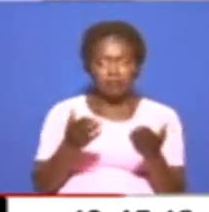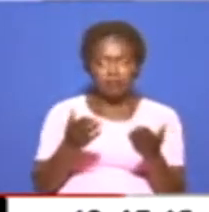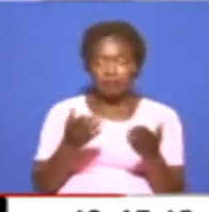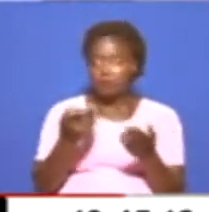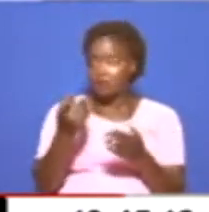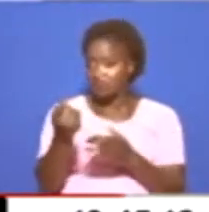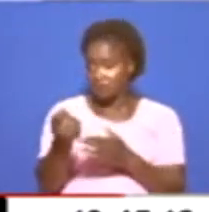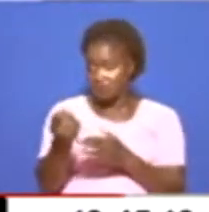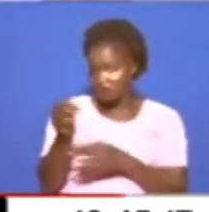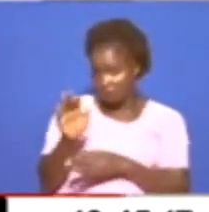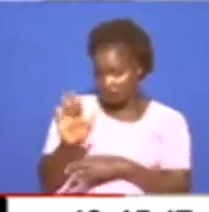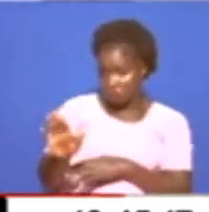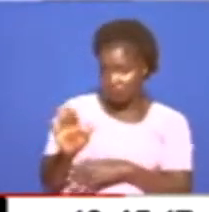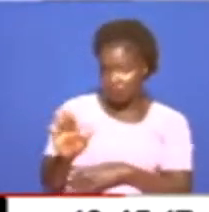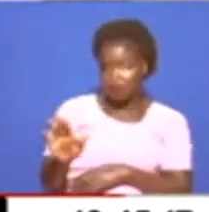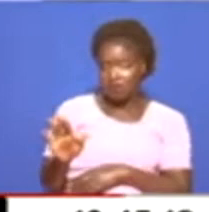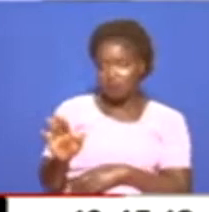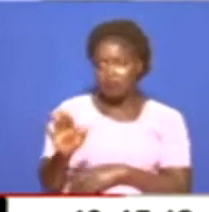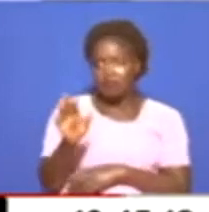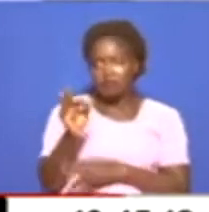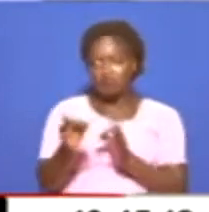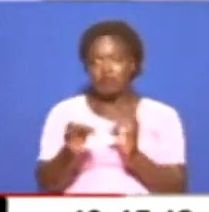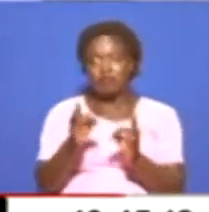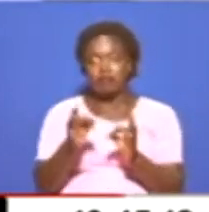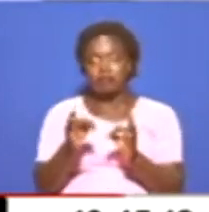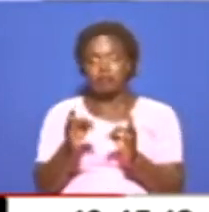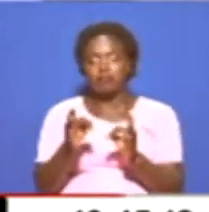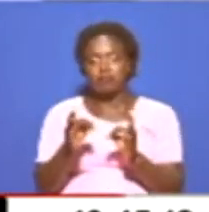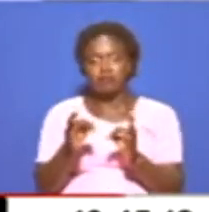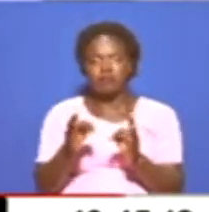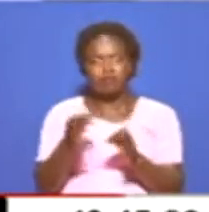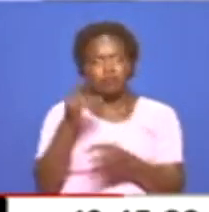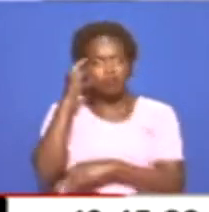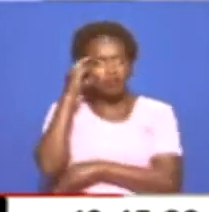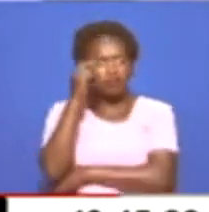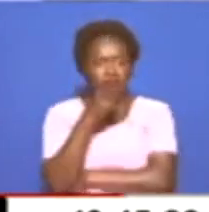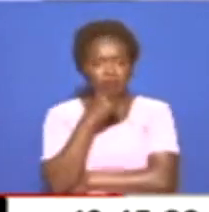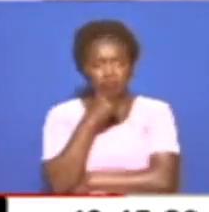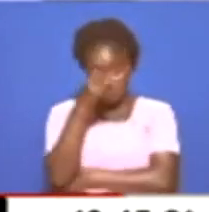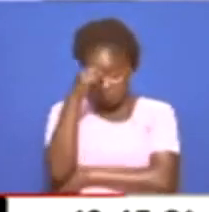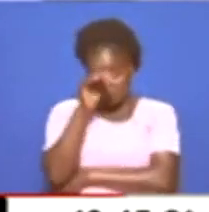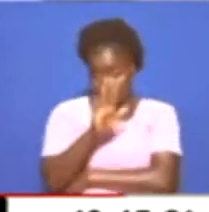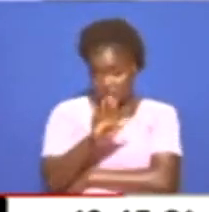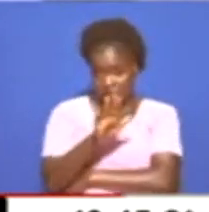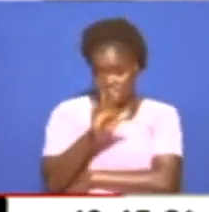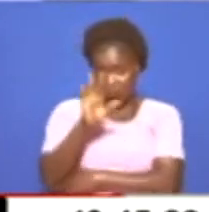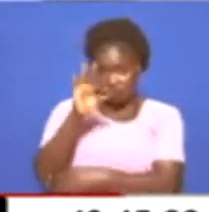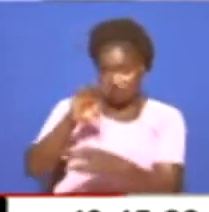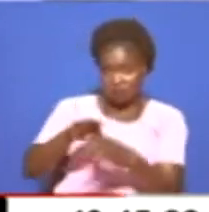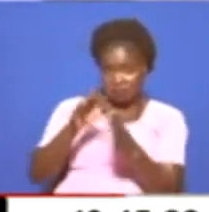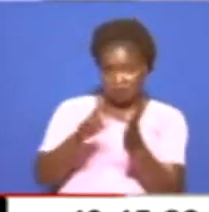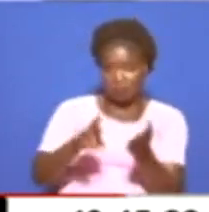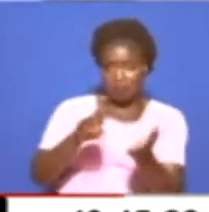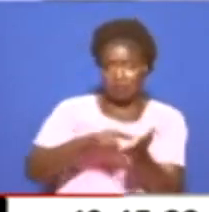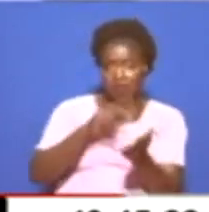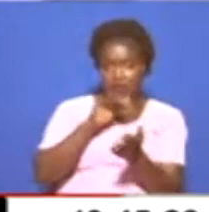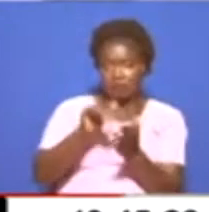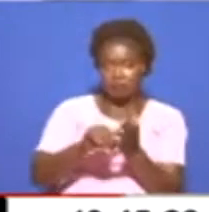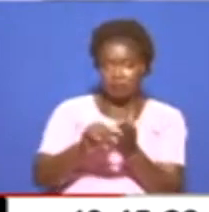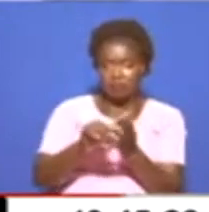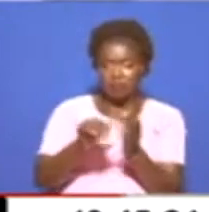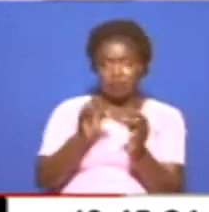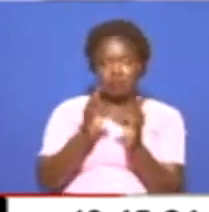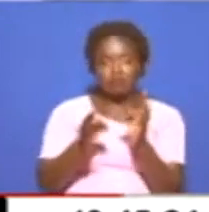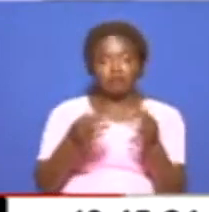are remaining, if exercising his discretion, and of course we are looking at the voter register, so that we see that if we